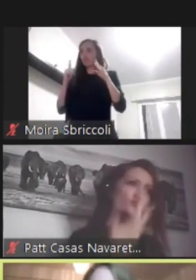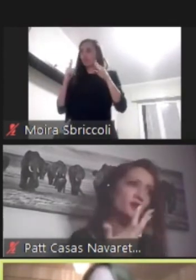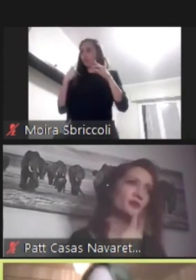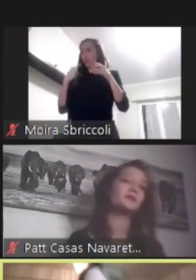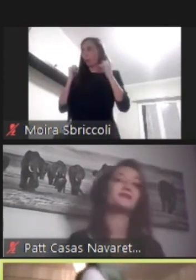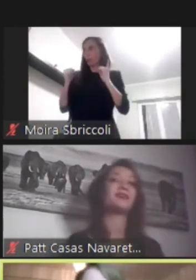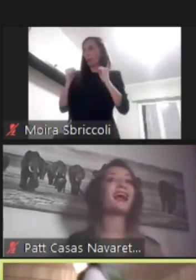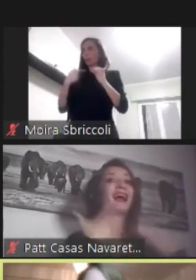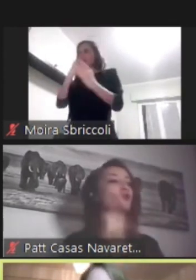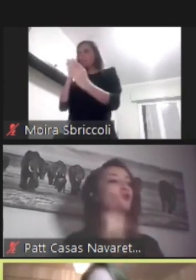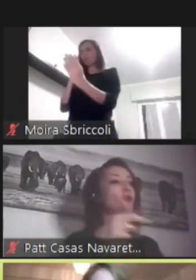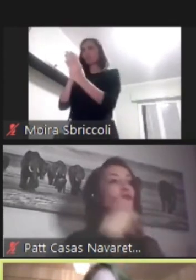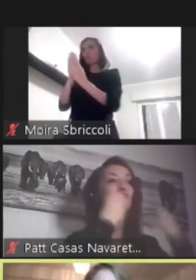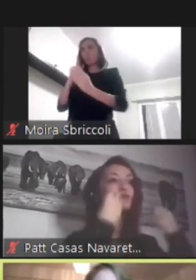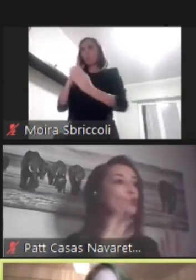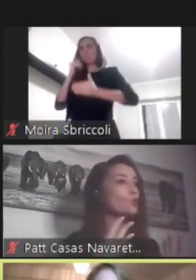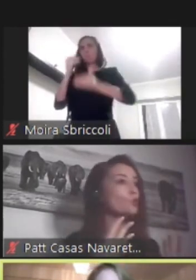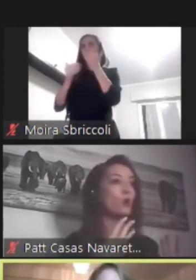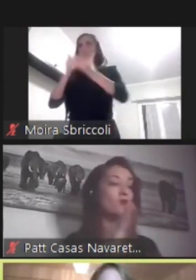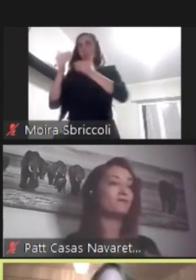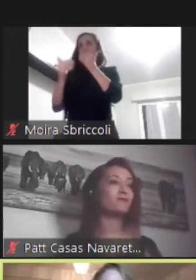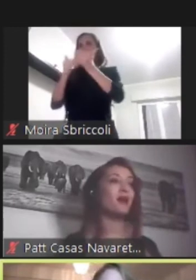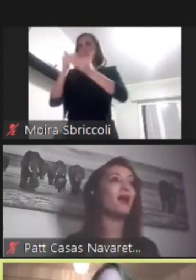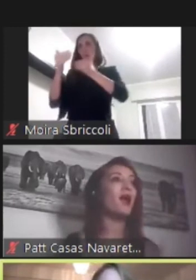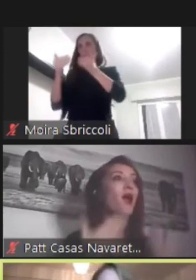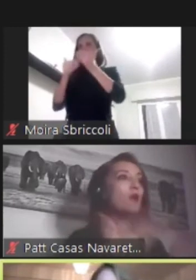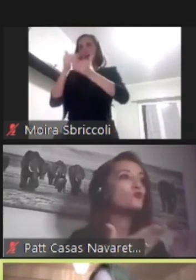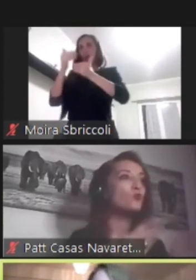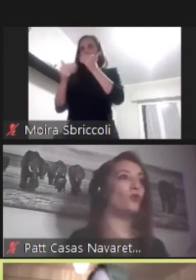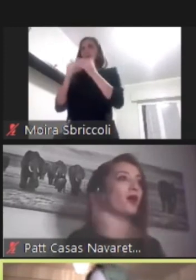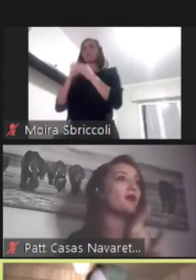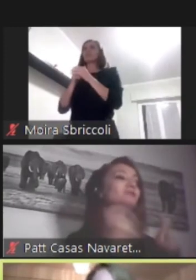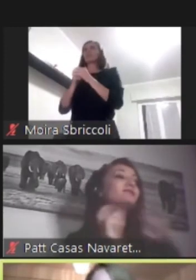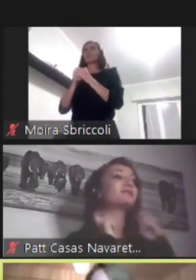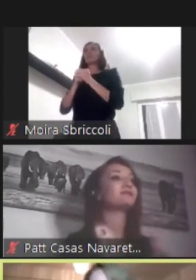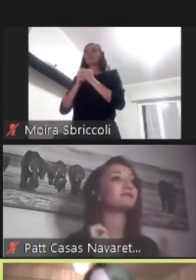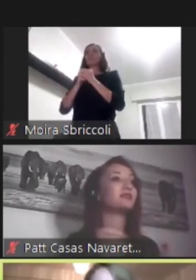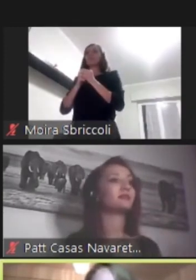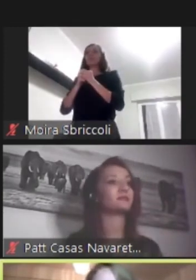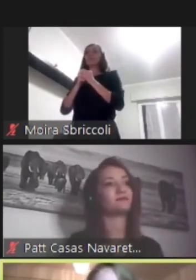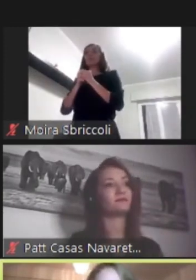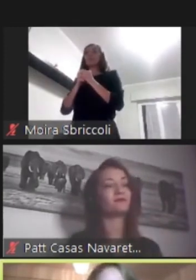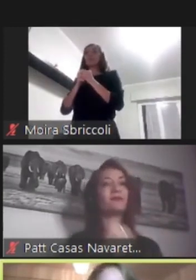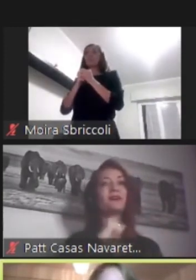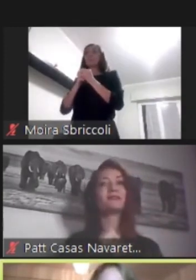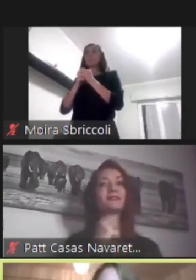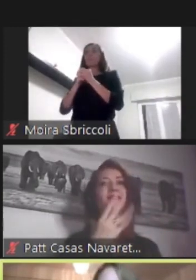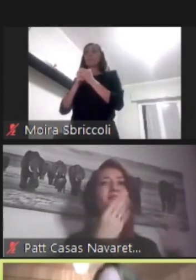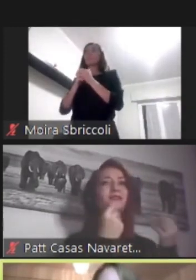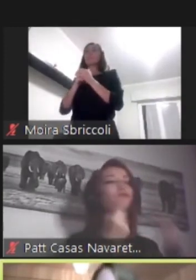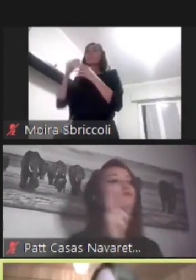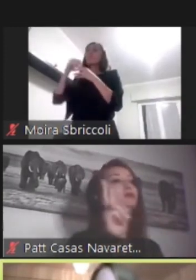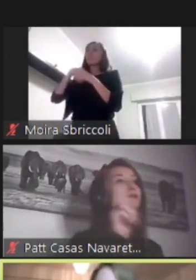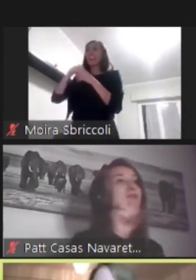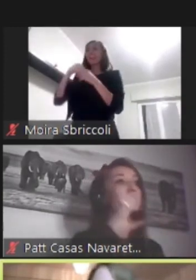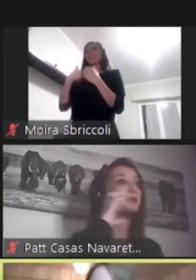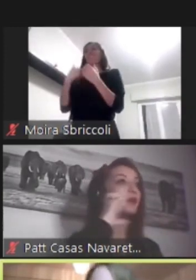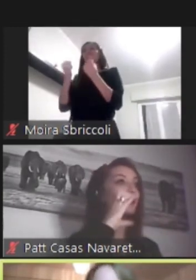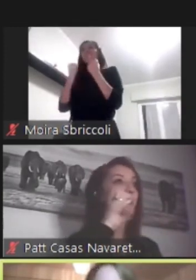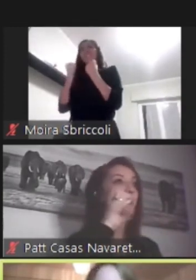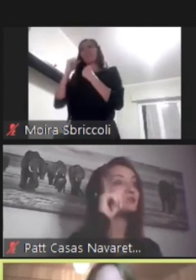and also rich in zinc. So it acts as a natural immune booster and helps to